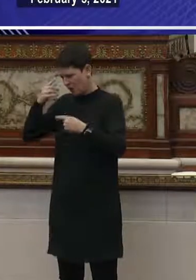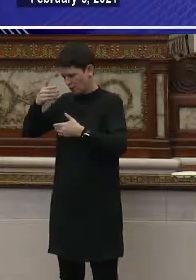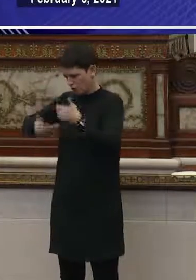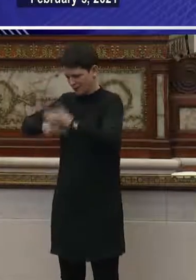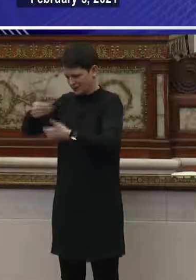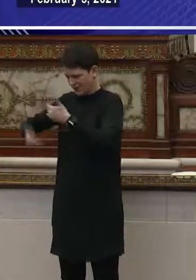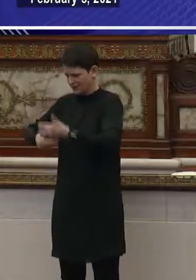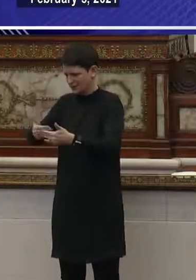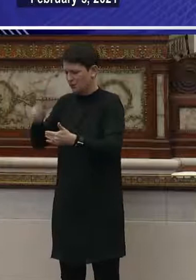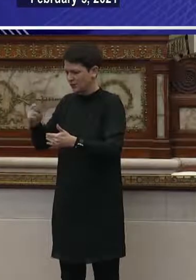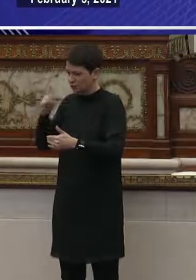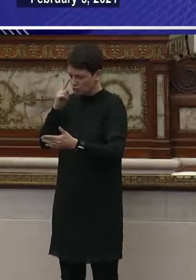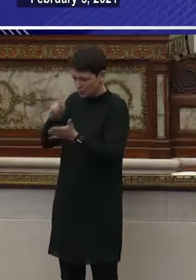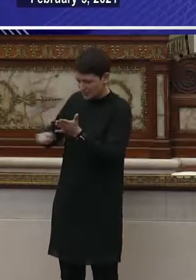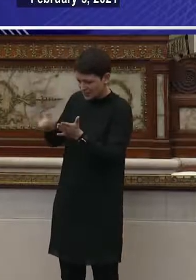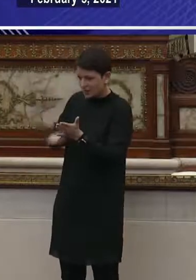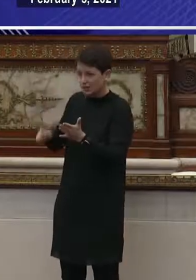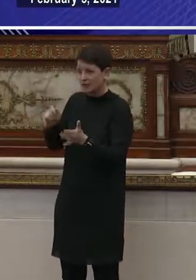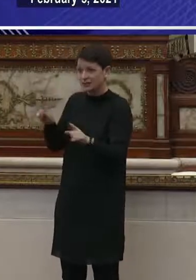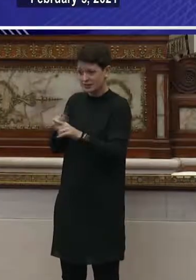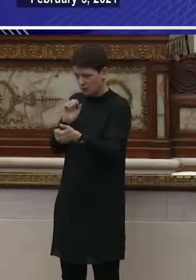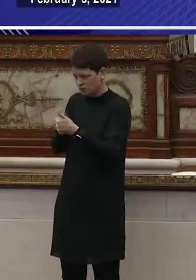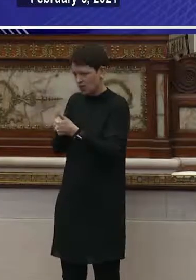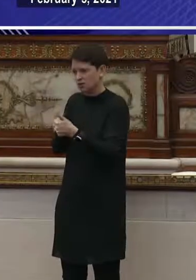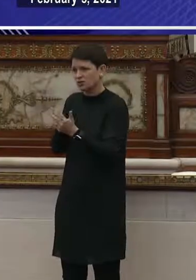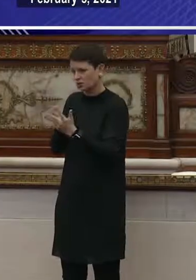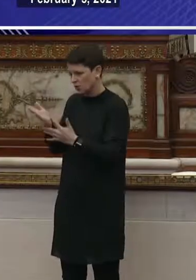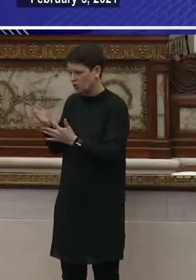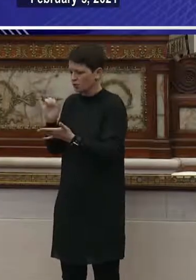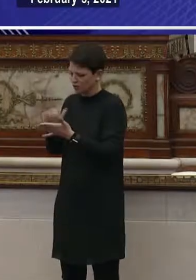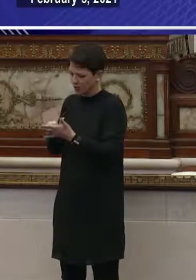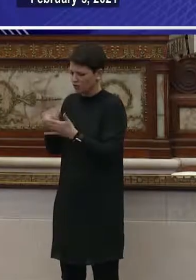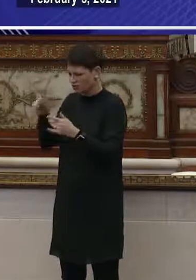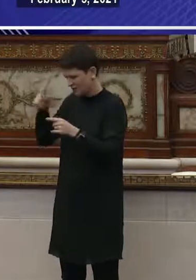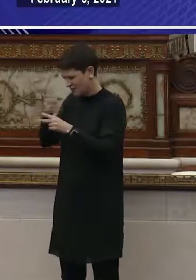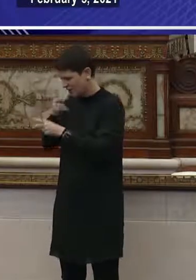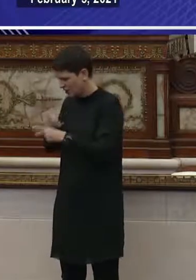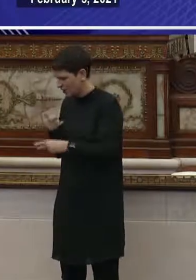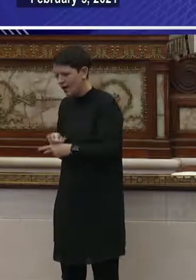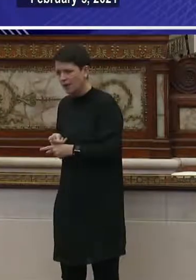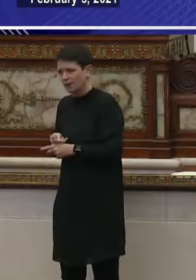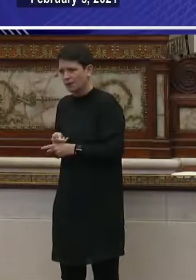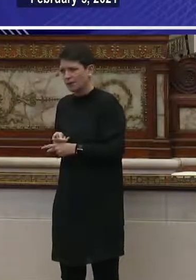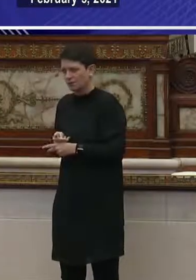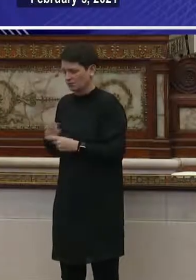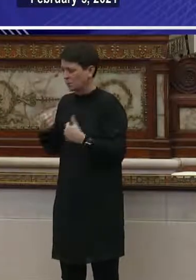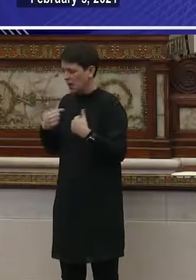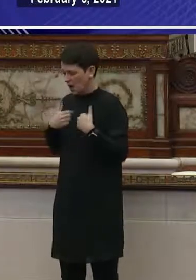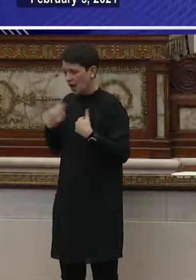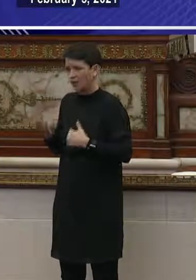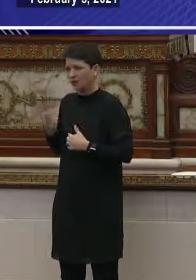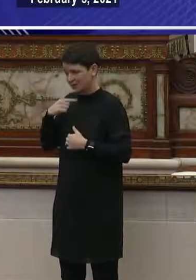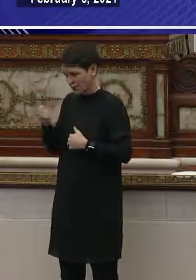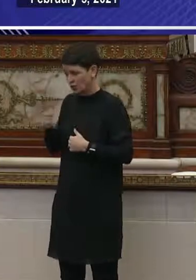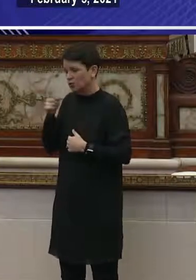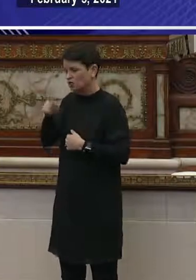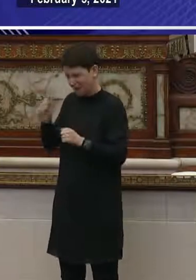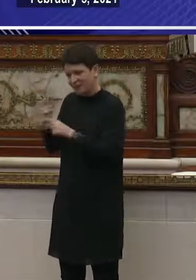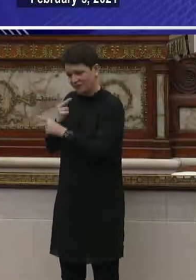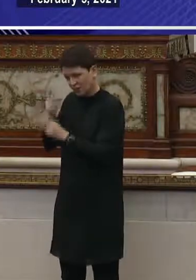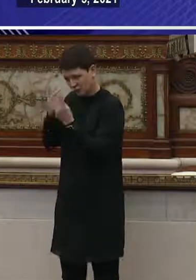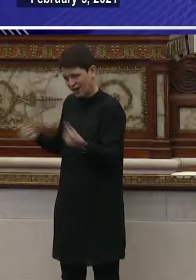Well, we got to see if they seem challenged. She's got to work through it. She's got to figure it out. I would submit to you that she can figure it